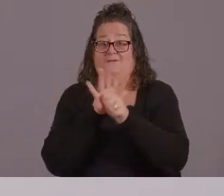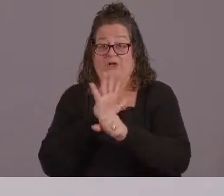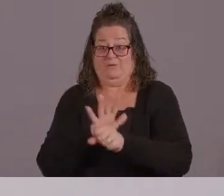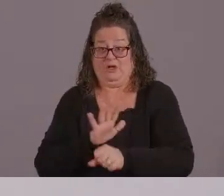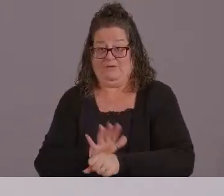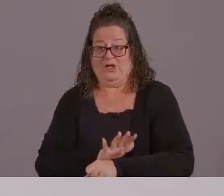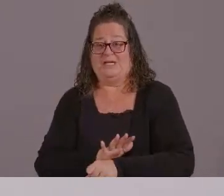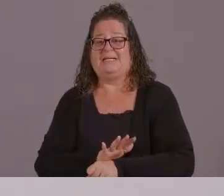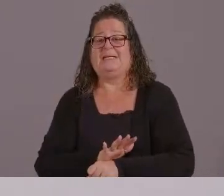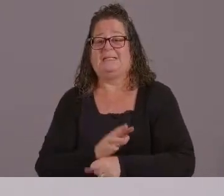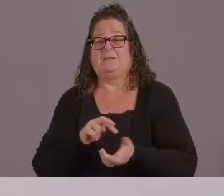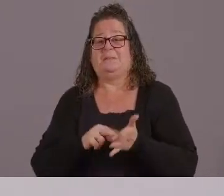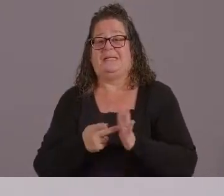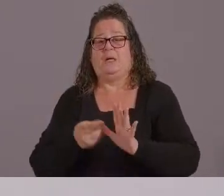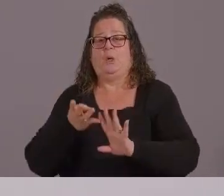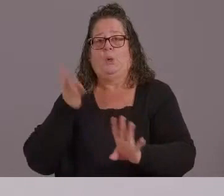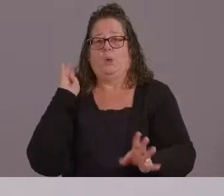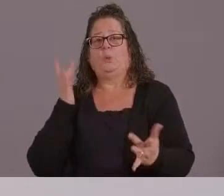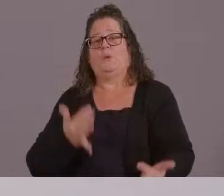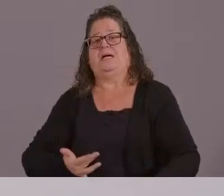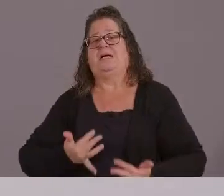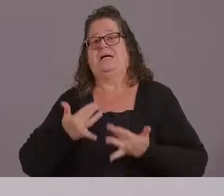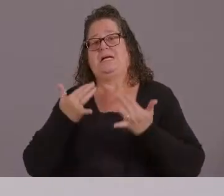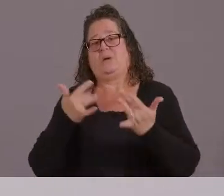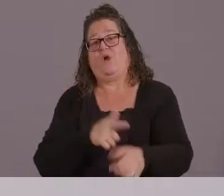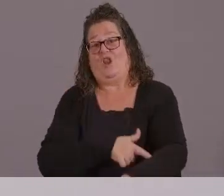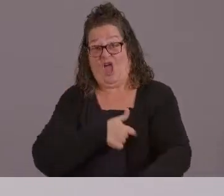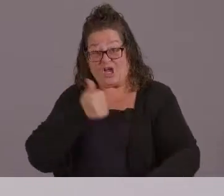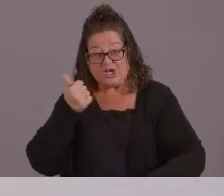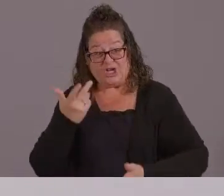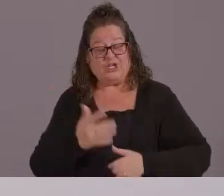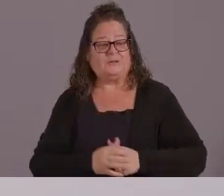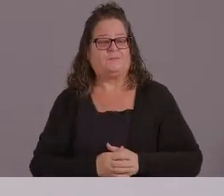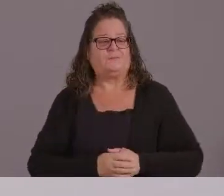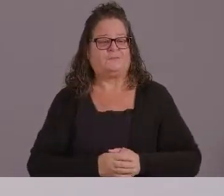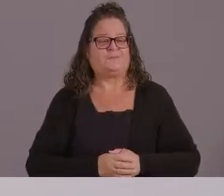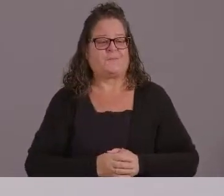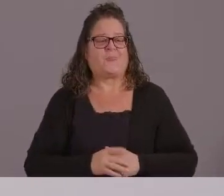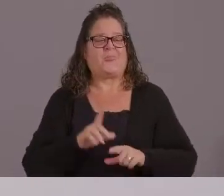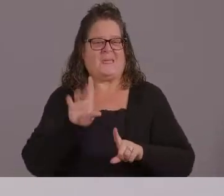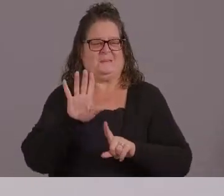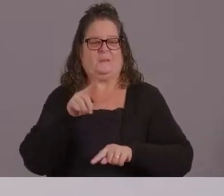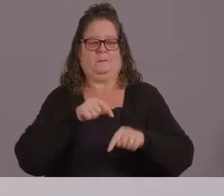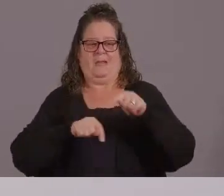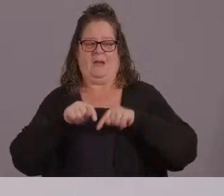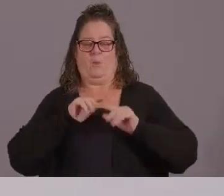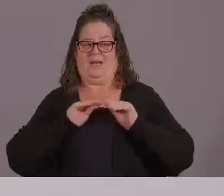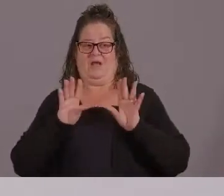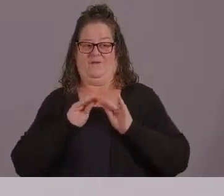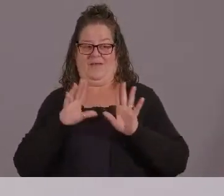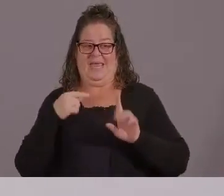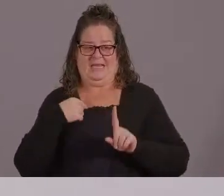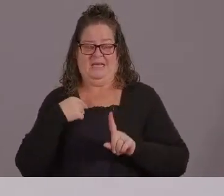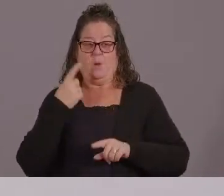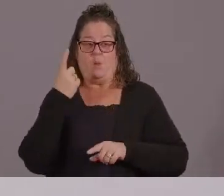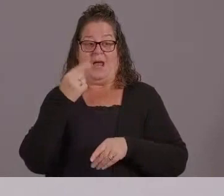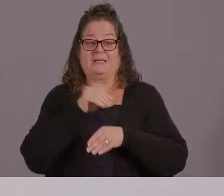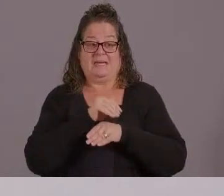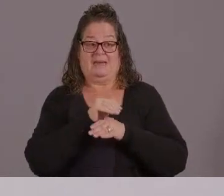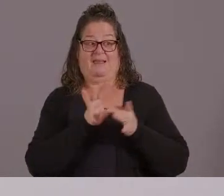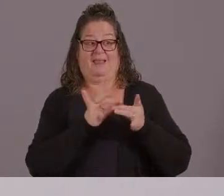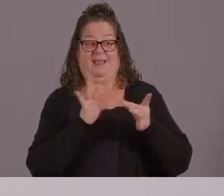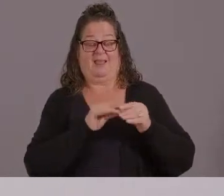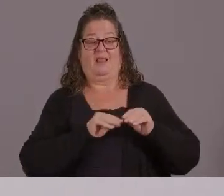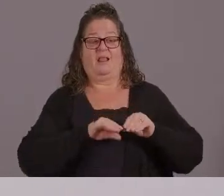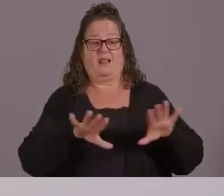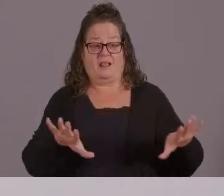the appointments are fully, or getting close to being fully booked. Yeah, so let me clarify. There was a night where there was some kind of message that was put out. It had nothing to